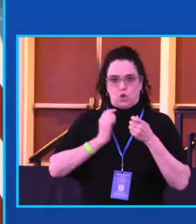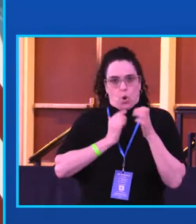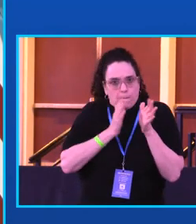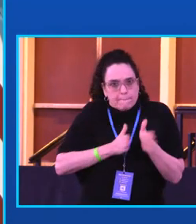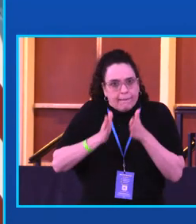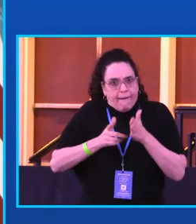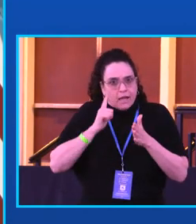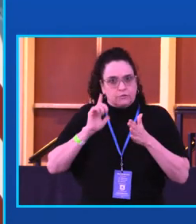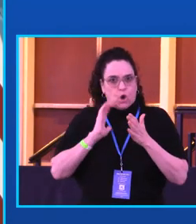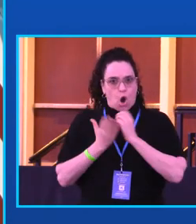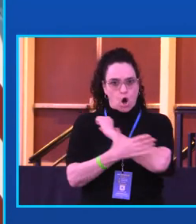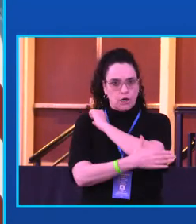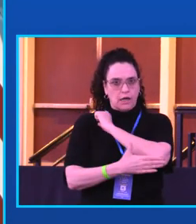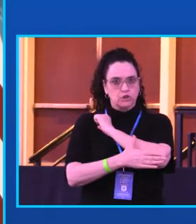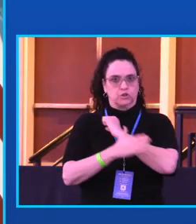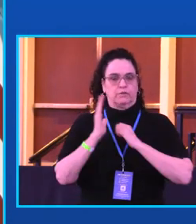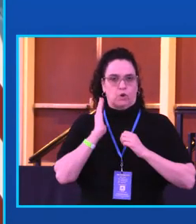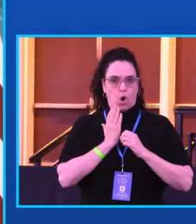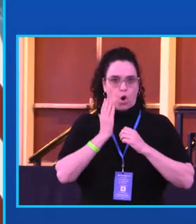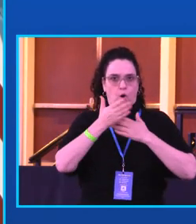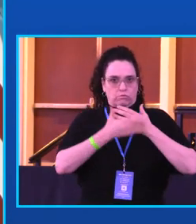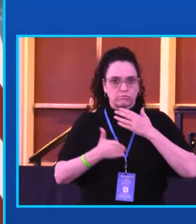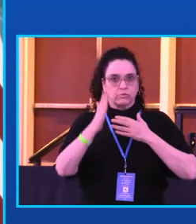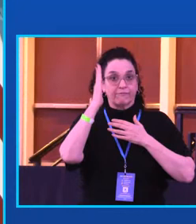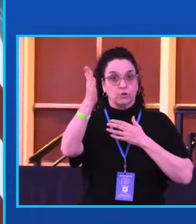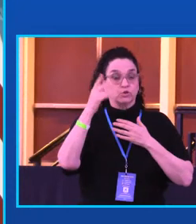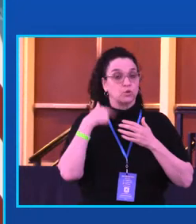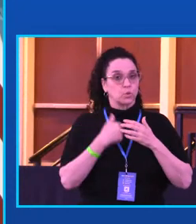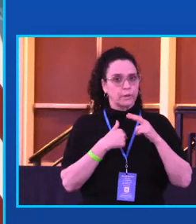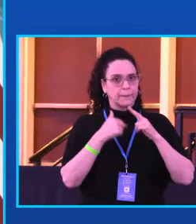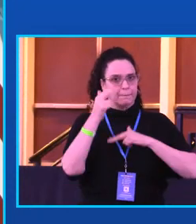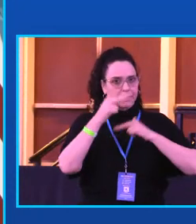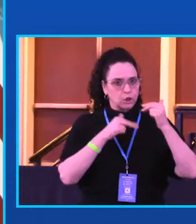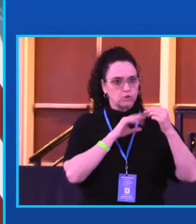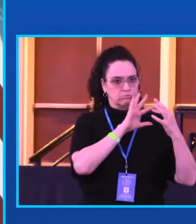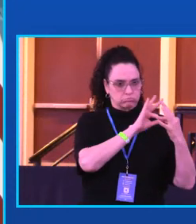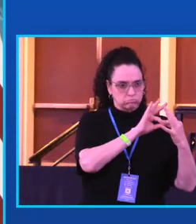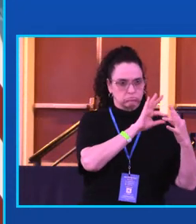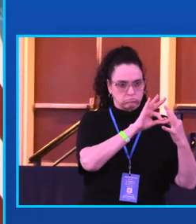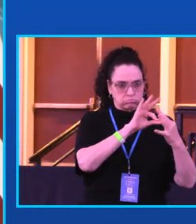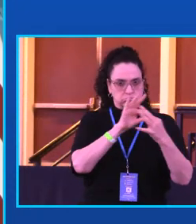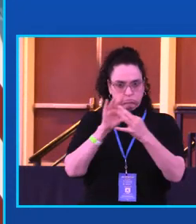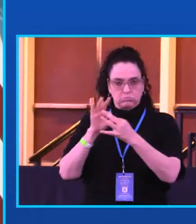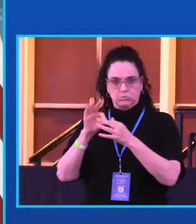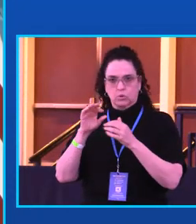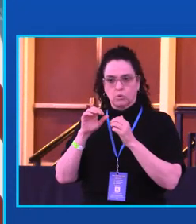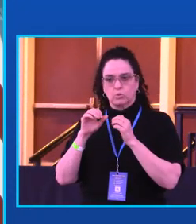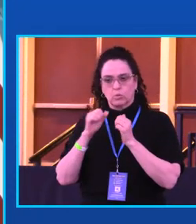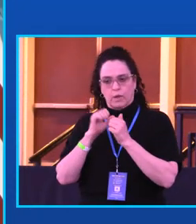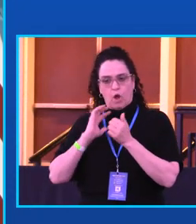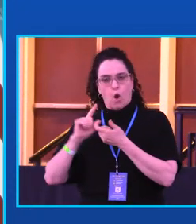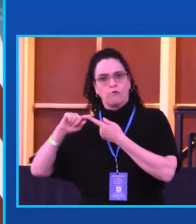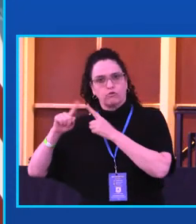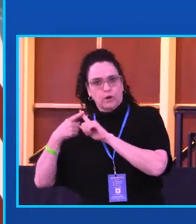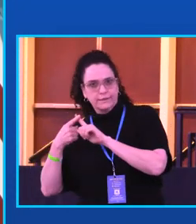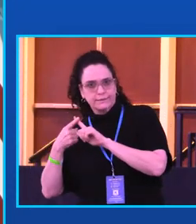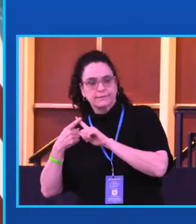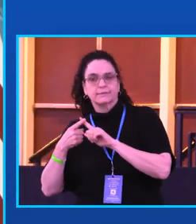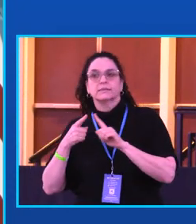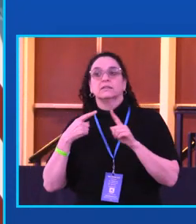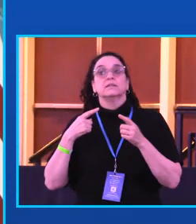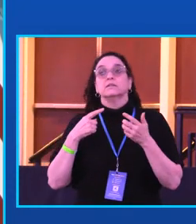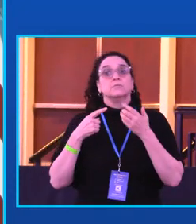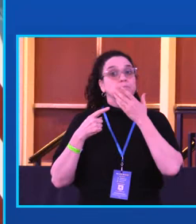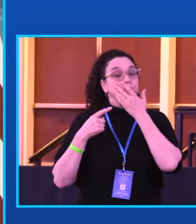nation's future. And we rebuilt relationships with our allies. And the results of that